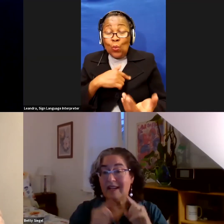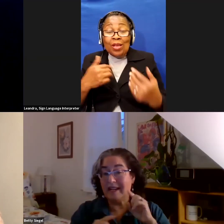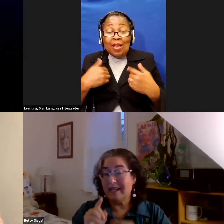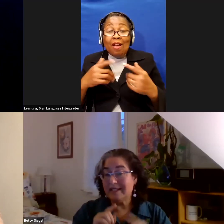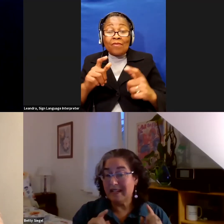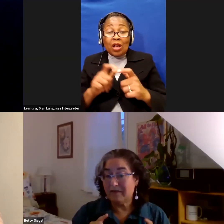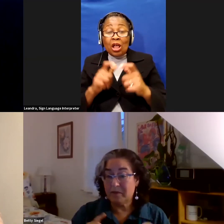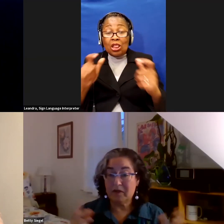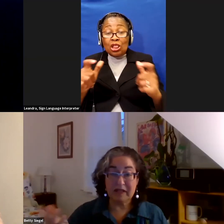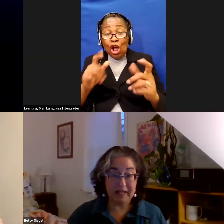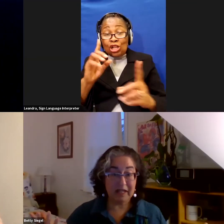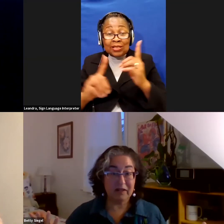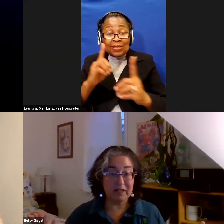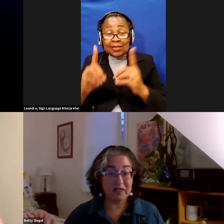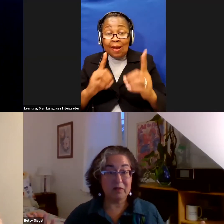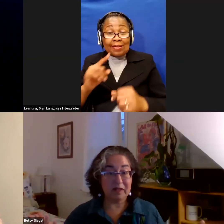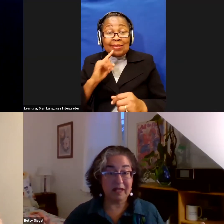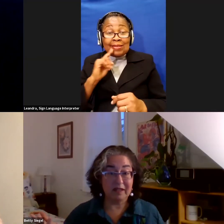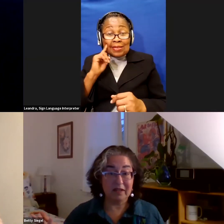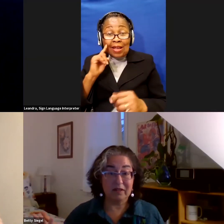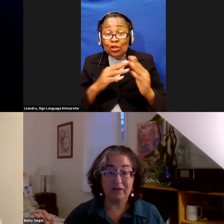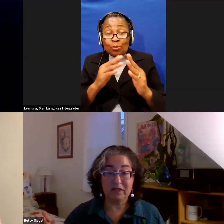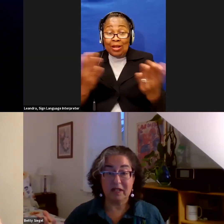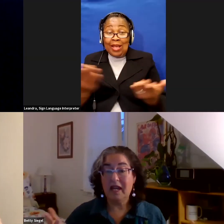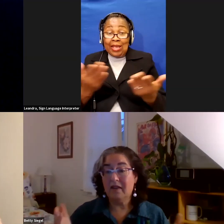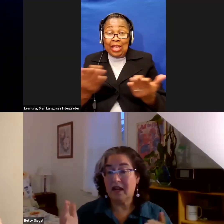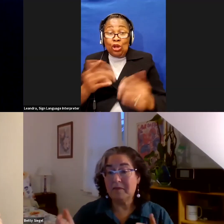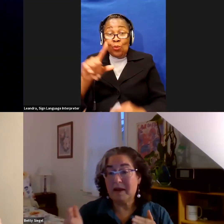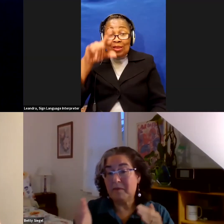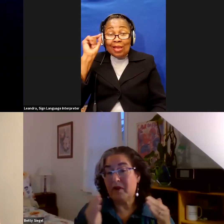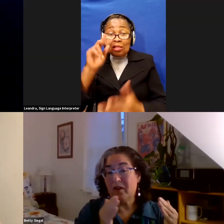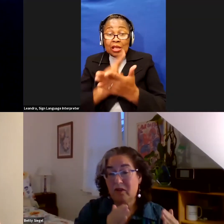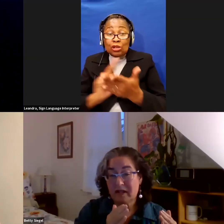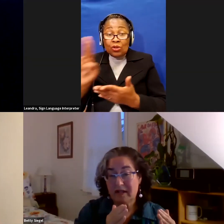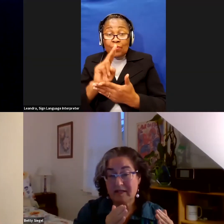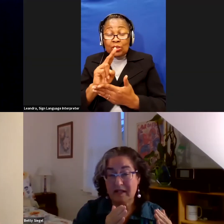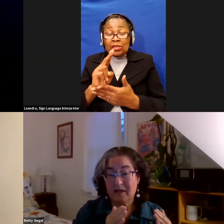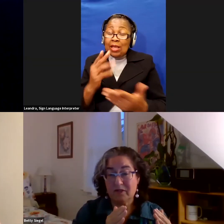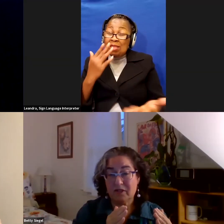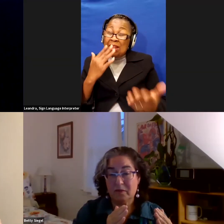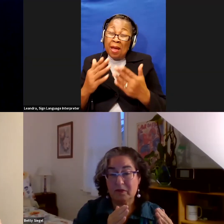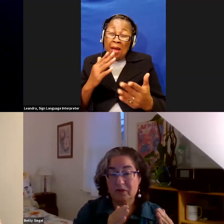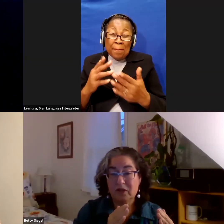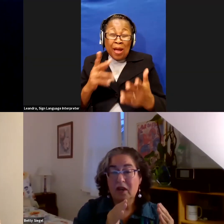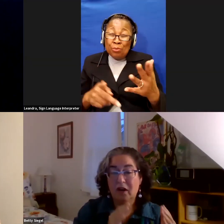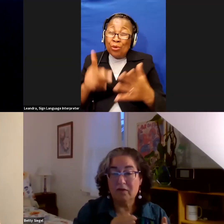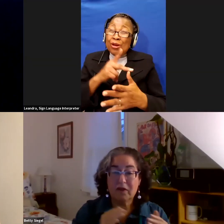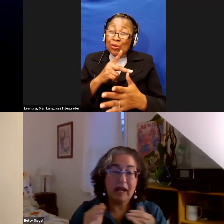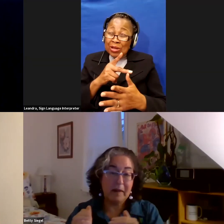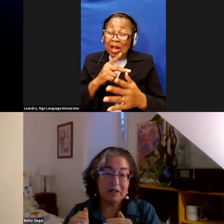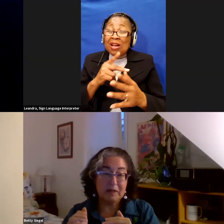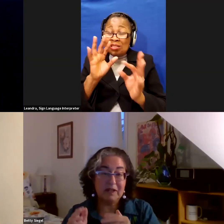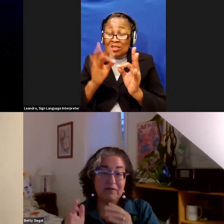large signing deaf community like here in DC with Gallaudet University, then I might prioritize sign language interpreters